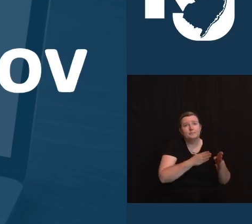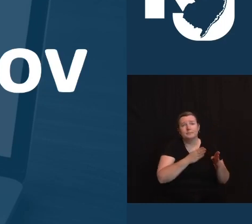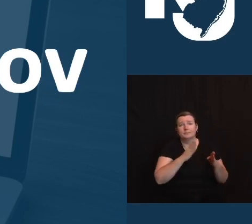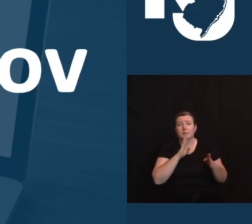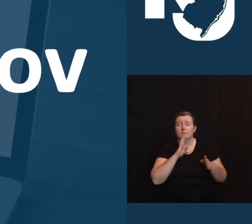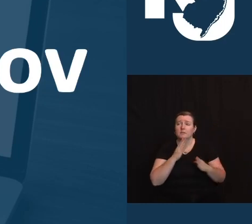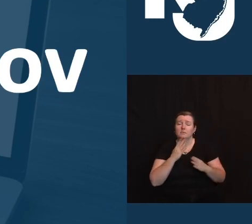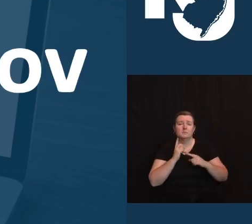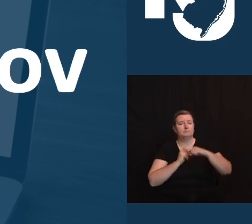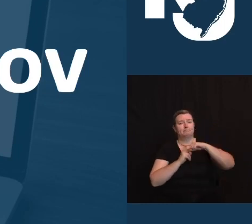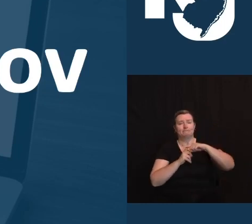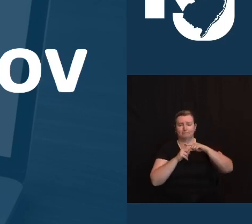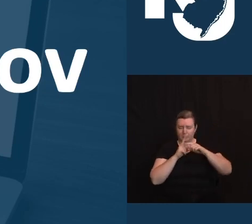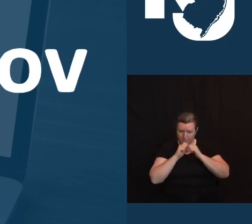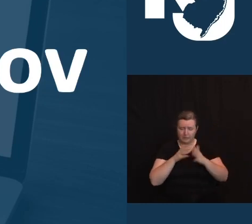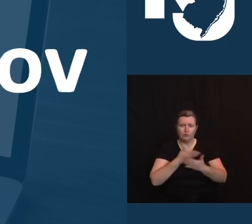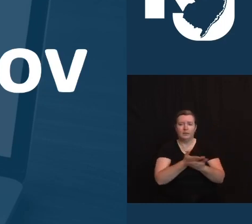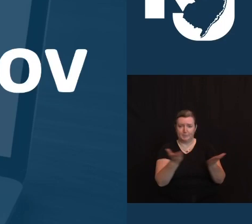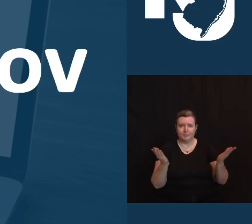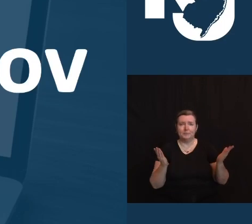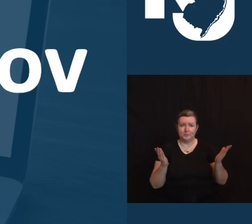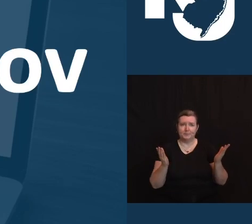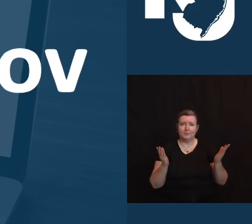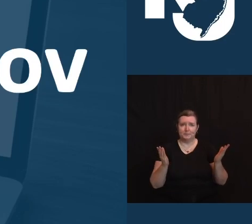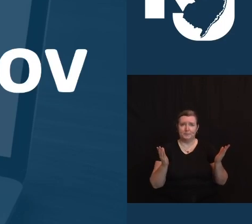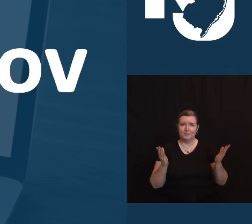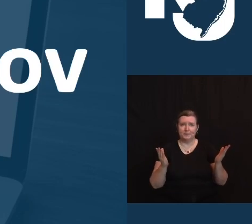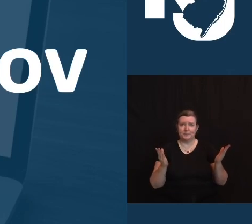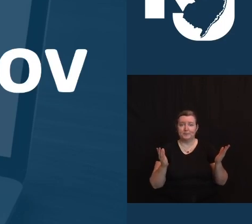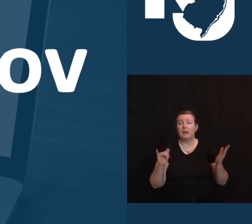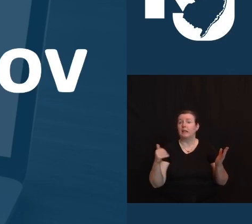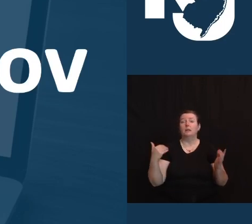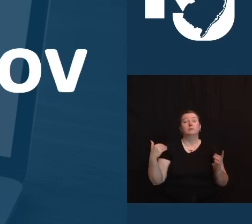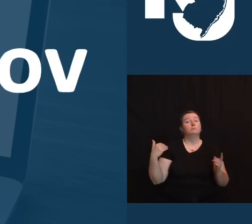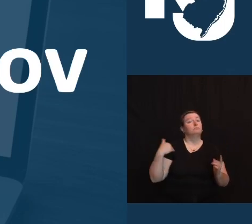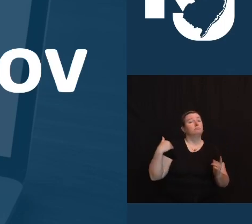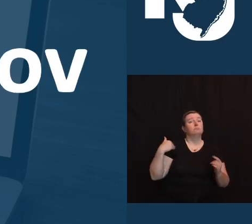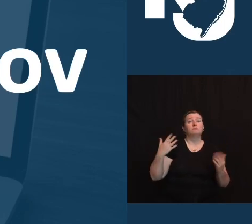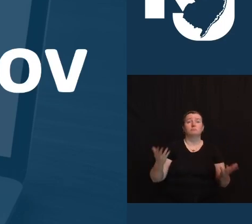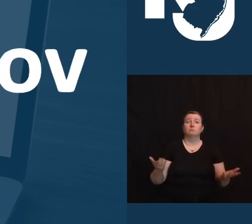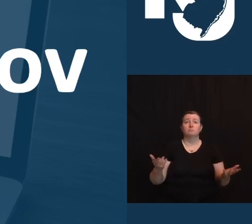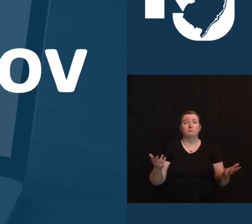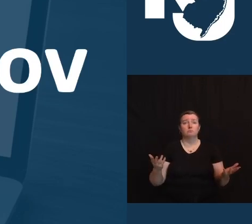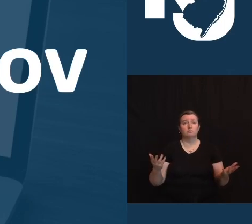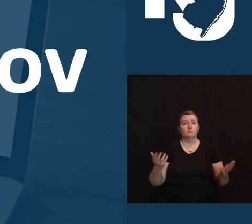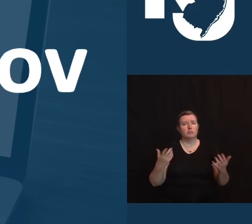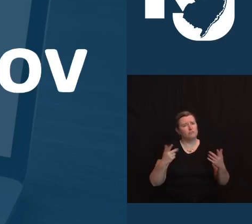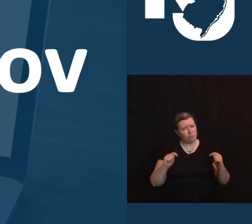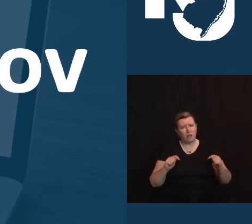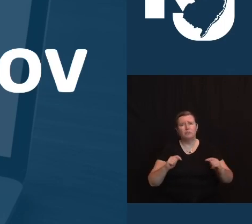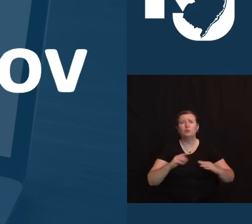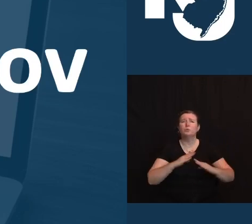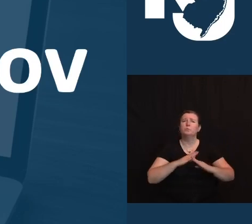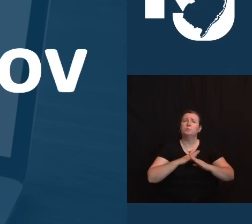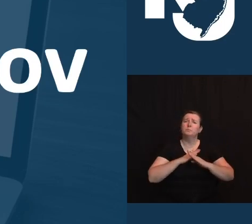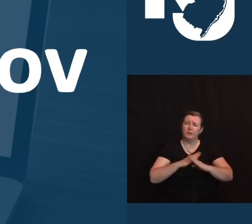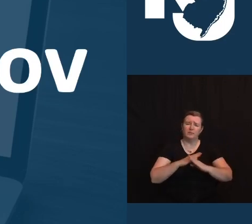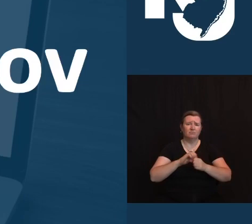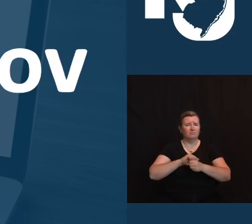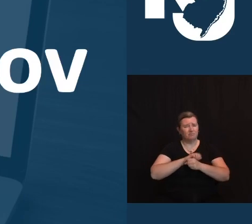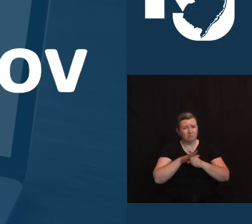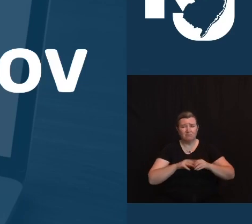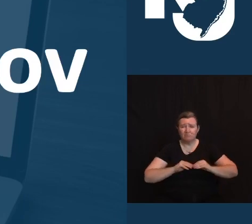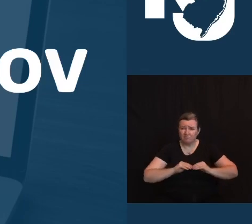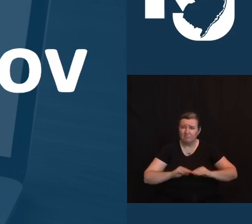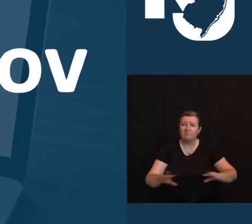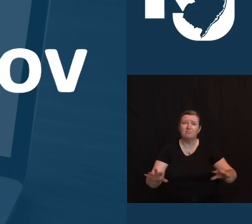why we continue our work to stop the spread of this disease, so fewer and fewer families have to experience the loss that so